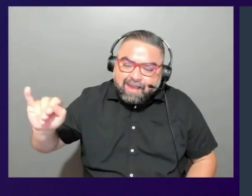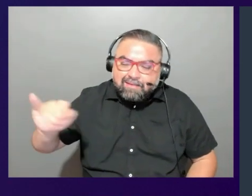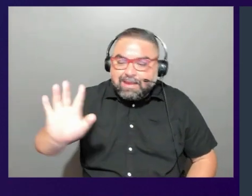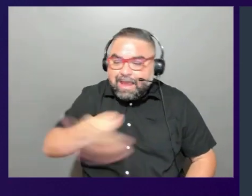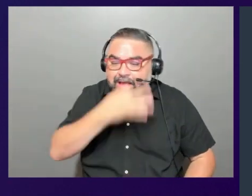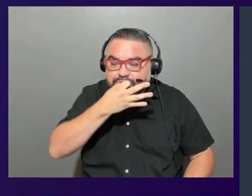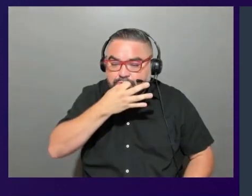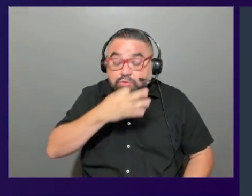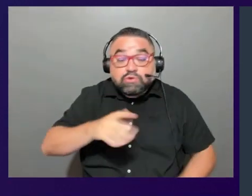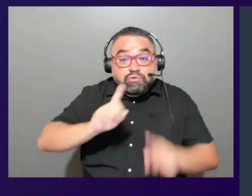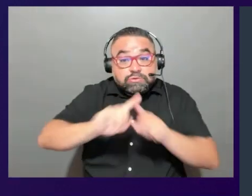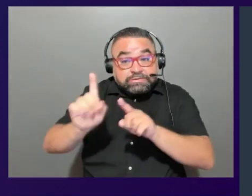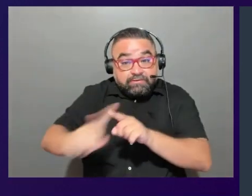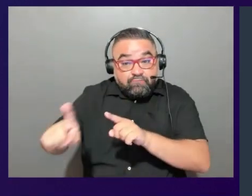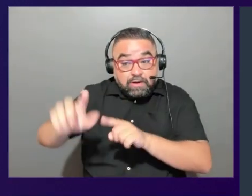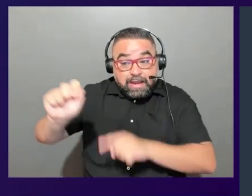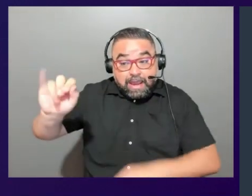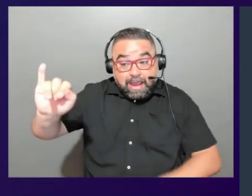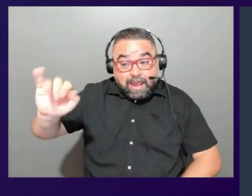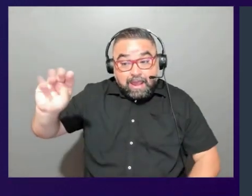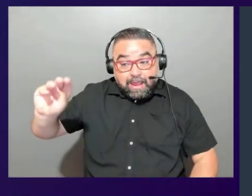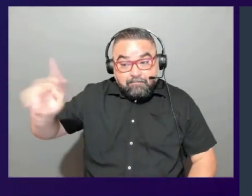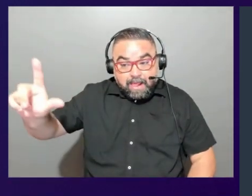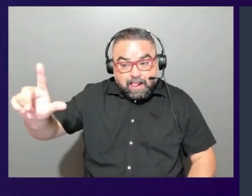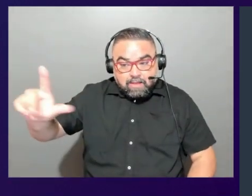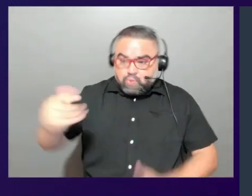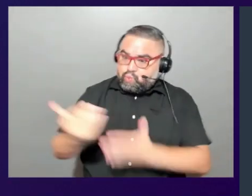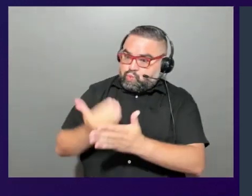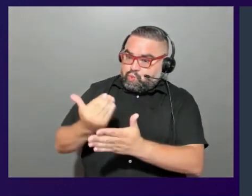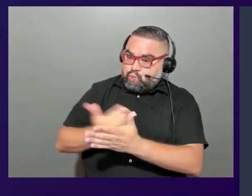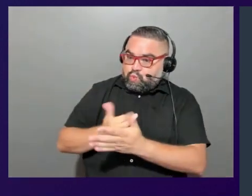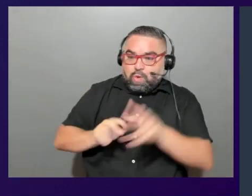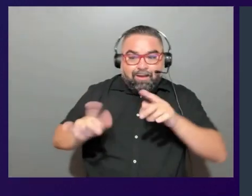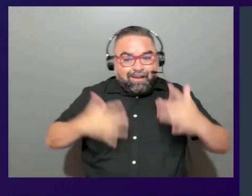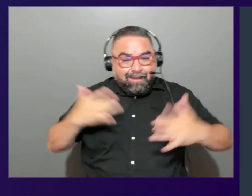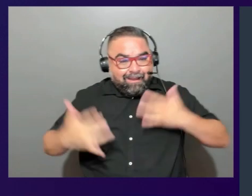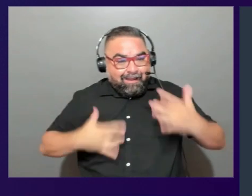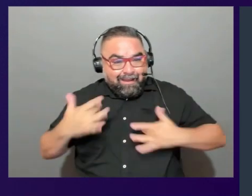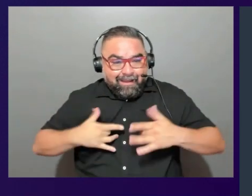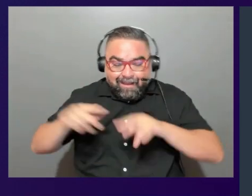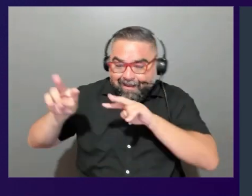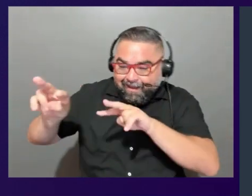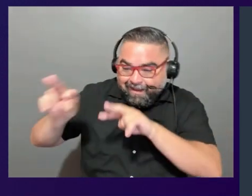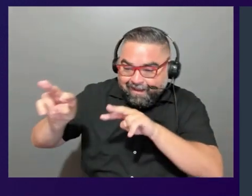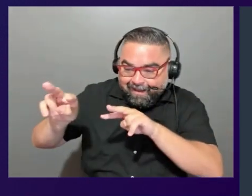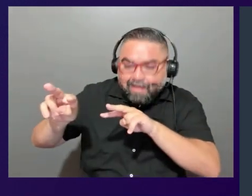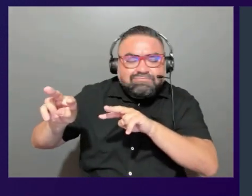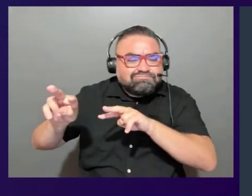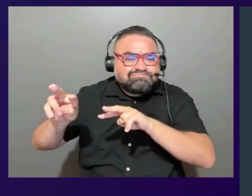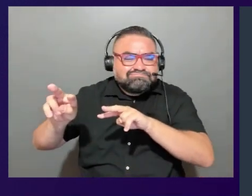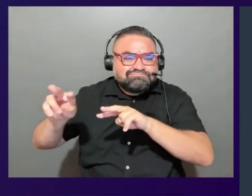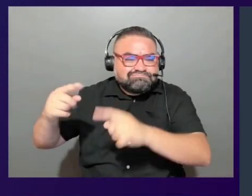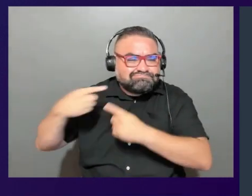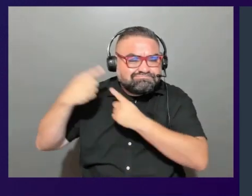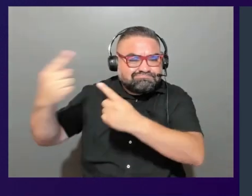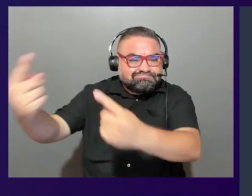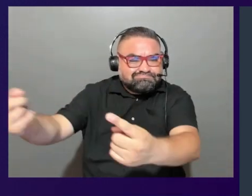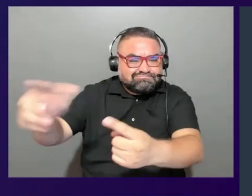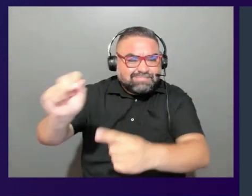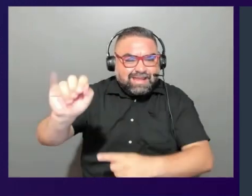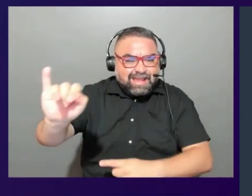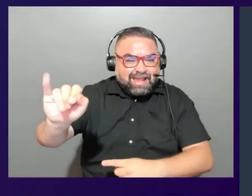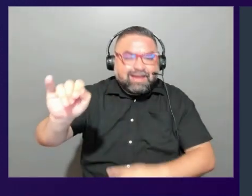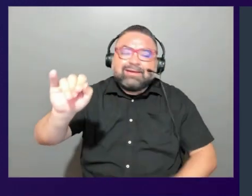AI/ML. Even though it feels shiny and new, AI has been around since the 50s and refers to simulations of